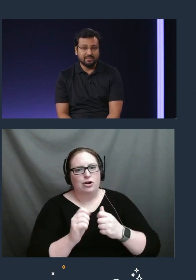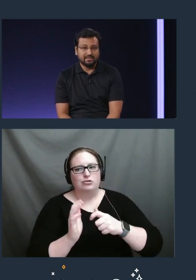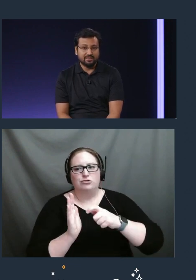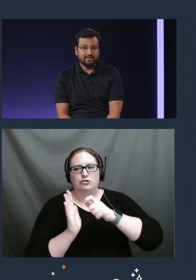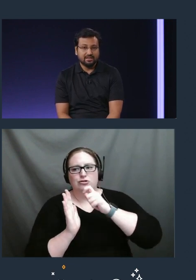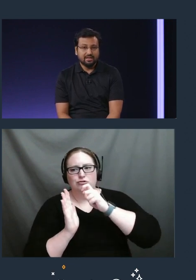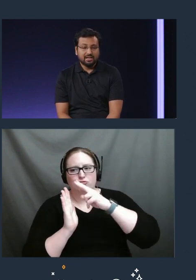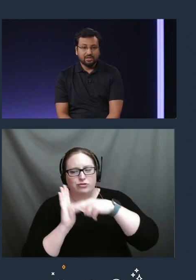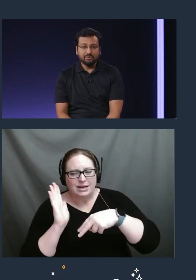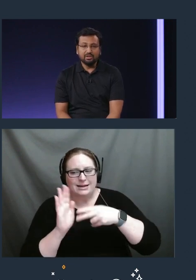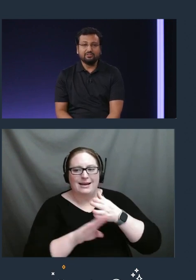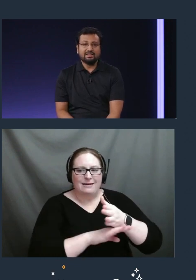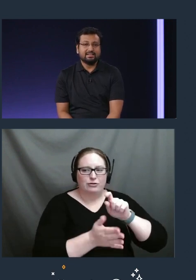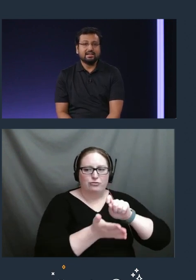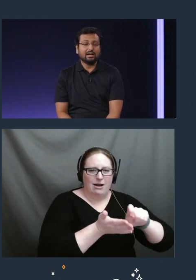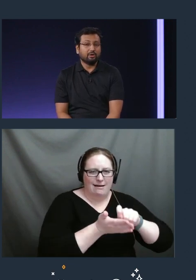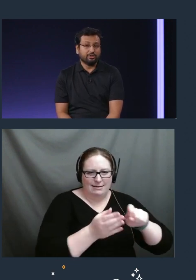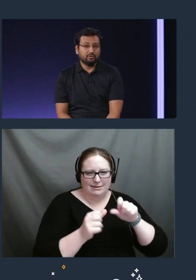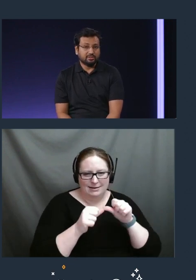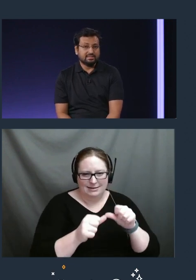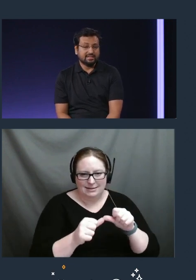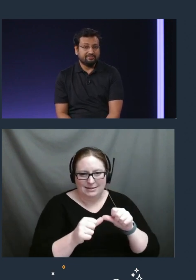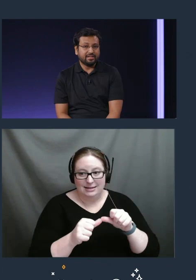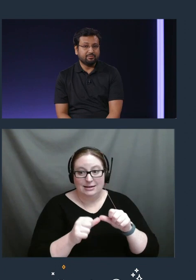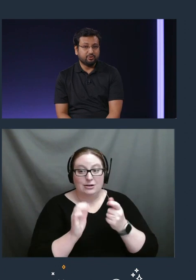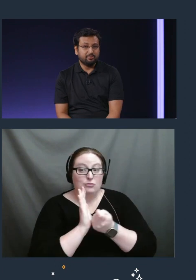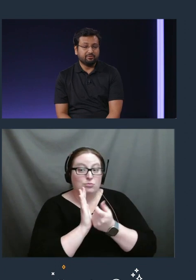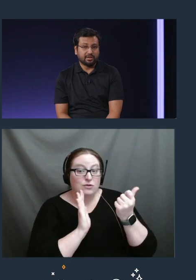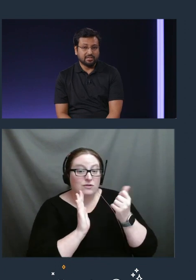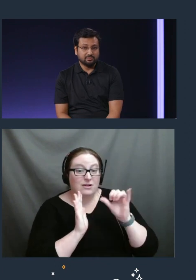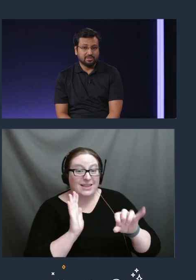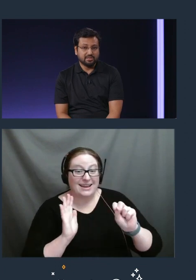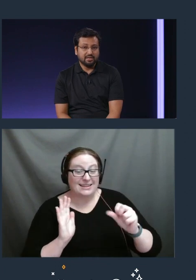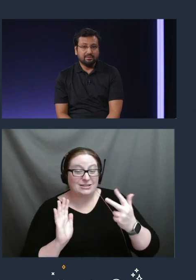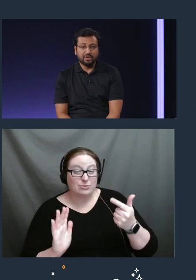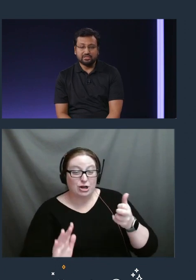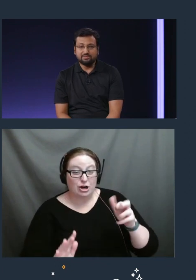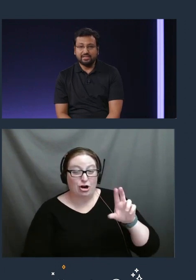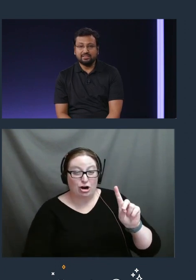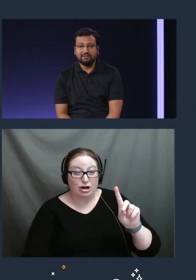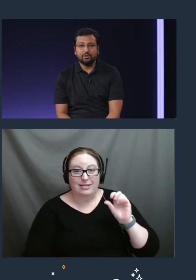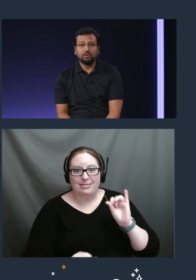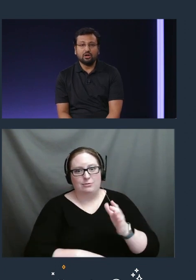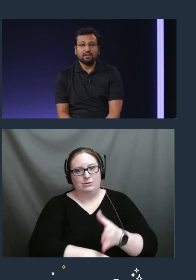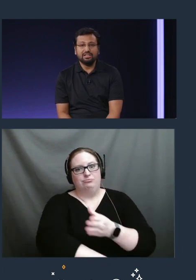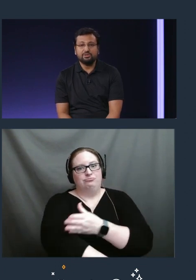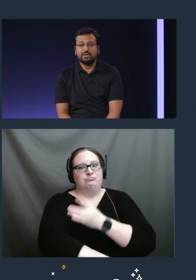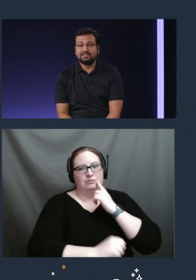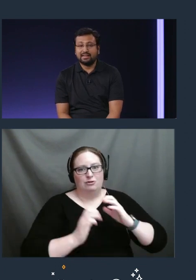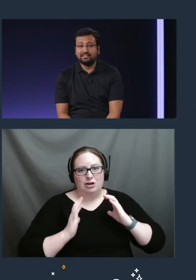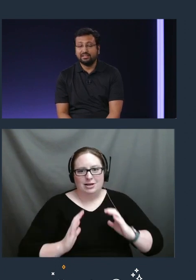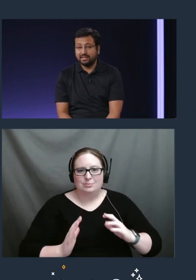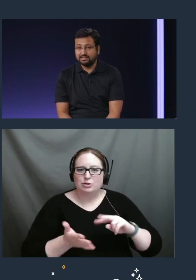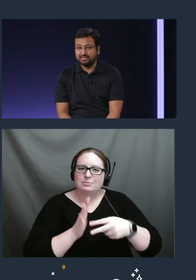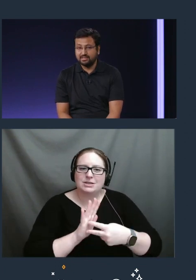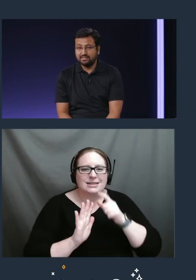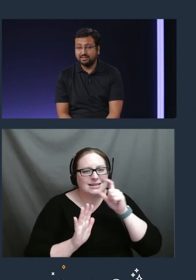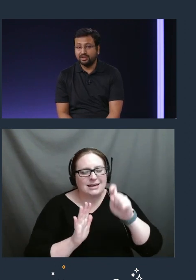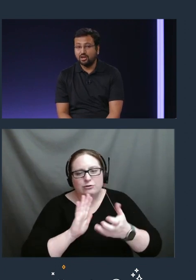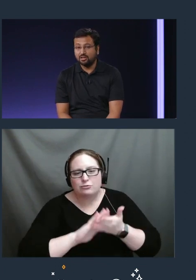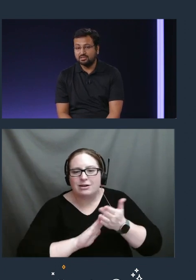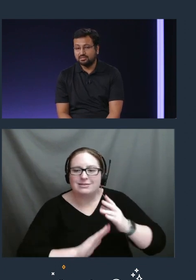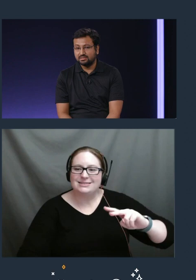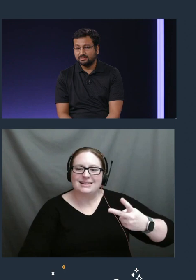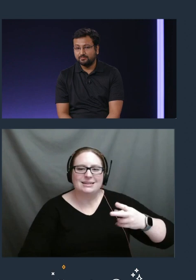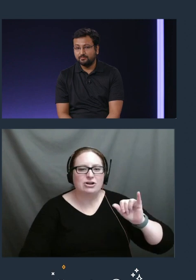S3. Removal of the S3 guard module was a significant improvement for customers because it meant they would no longer need to run secondary indexes,